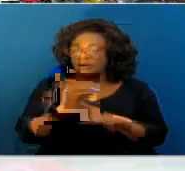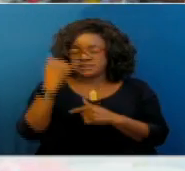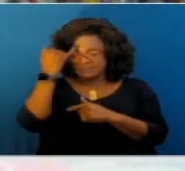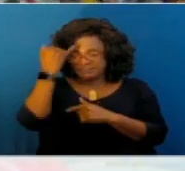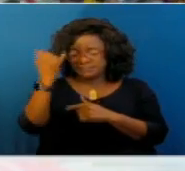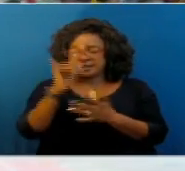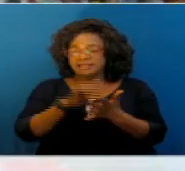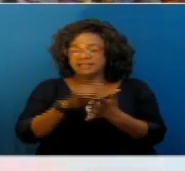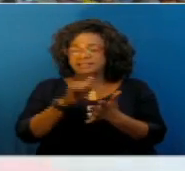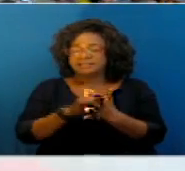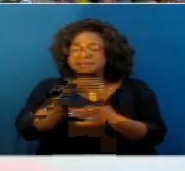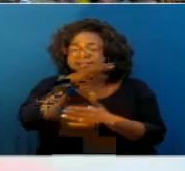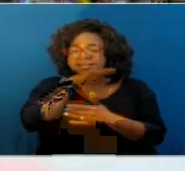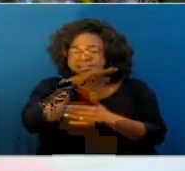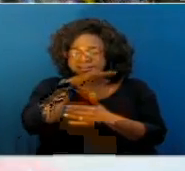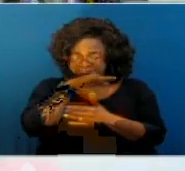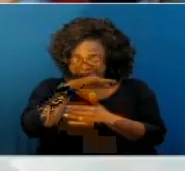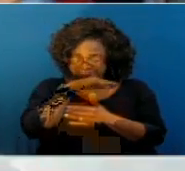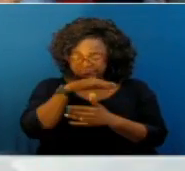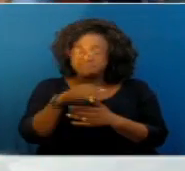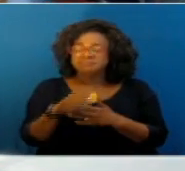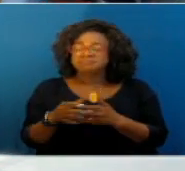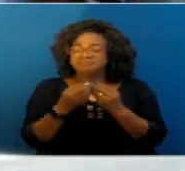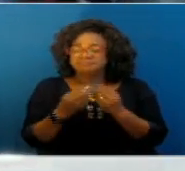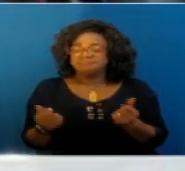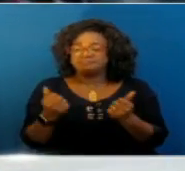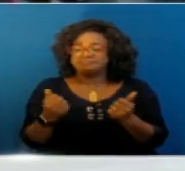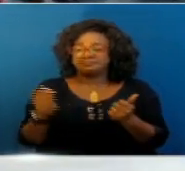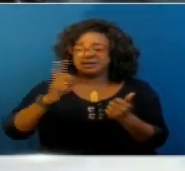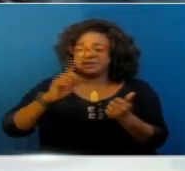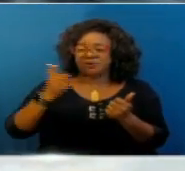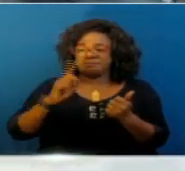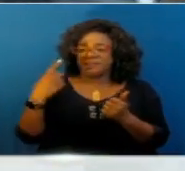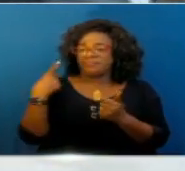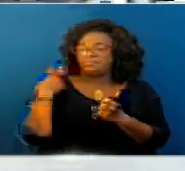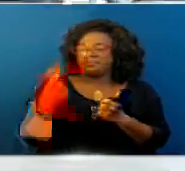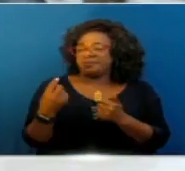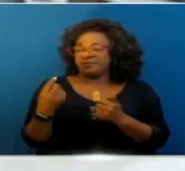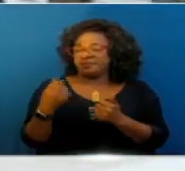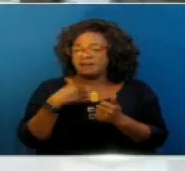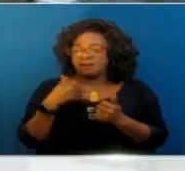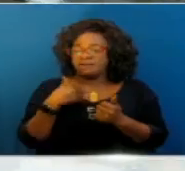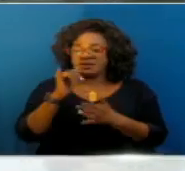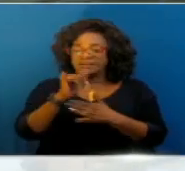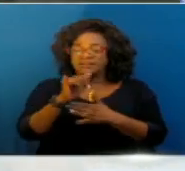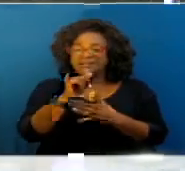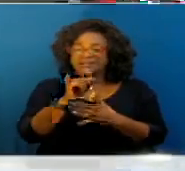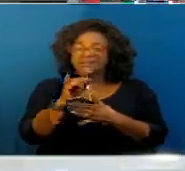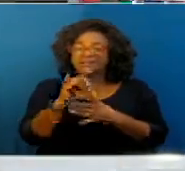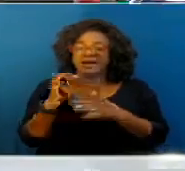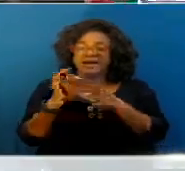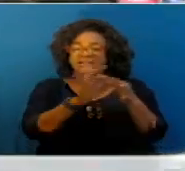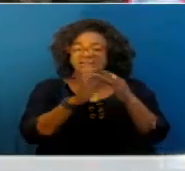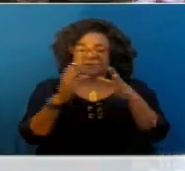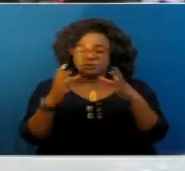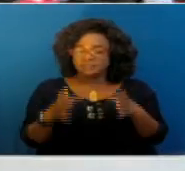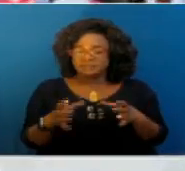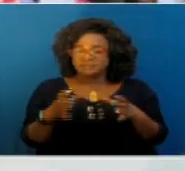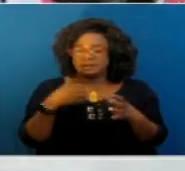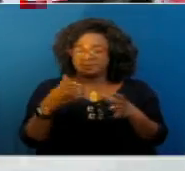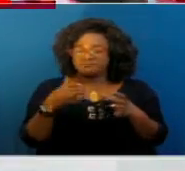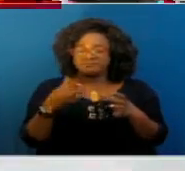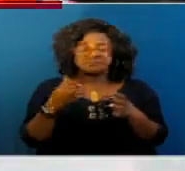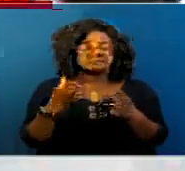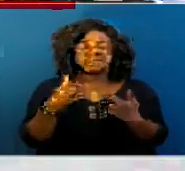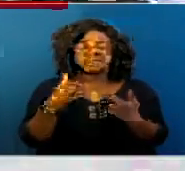suggested that Odinga is still the man to beat in the city. But with the recent developments and heightened stakes, the Azimio team seems to be leaving nothing